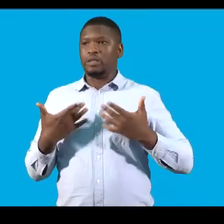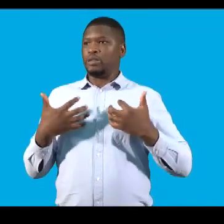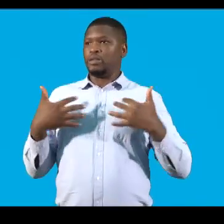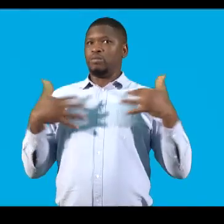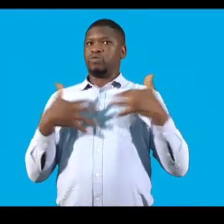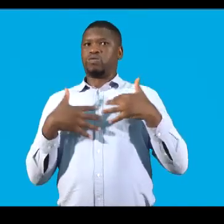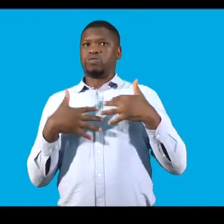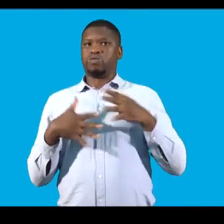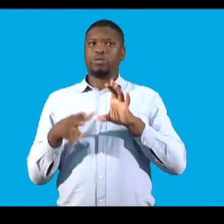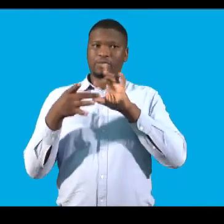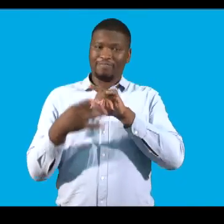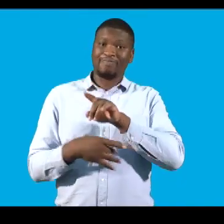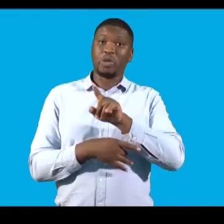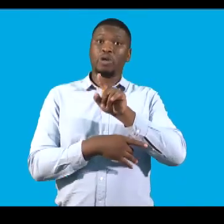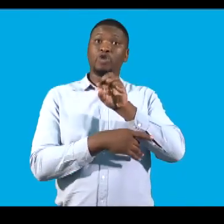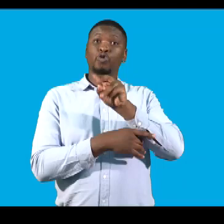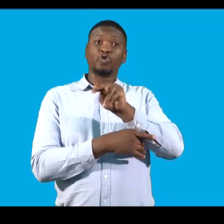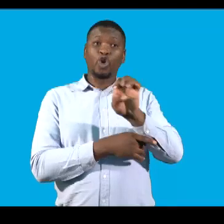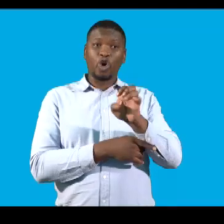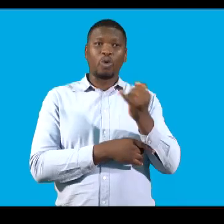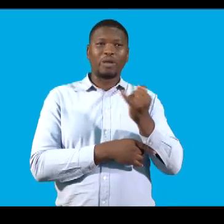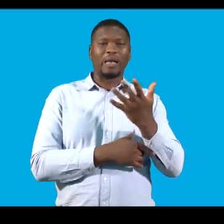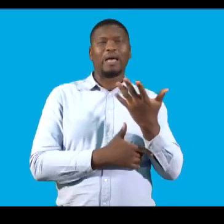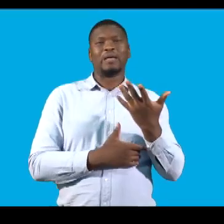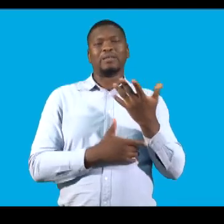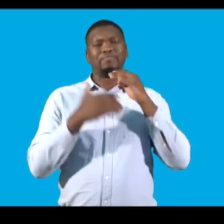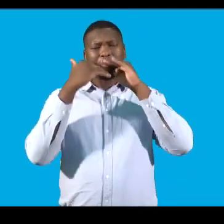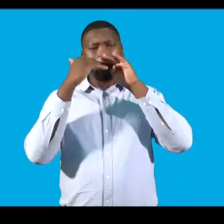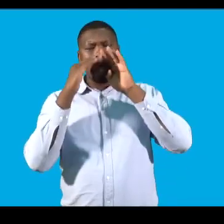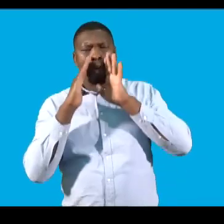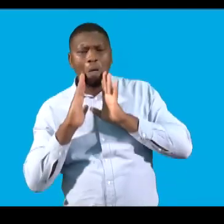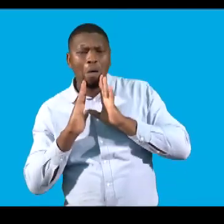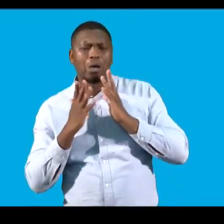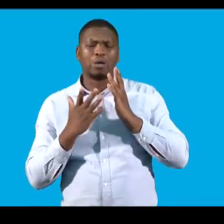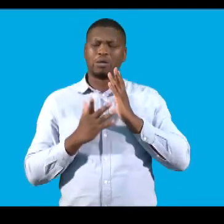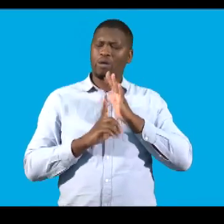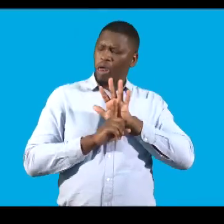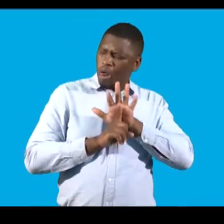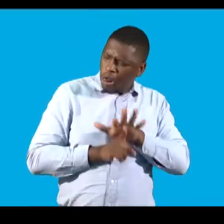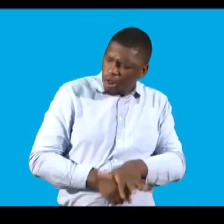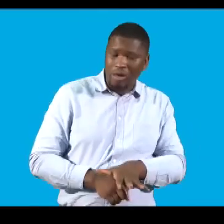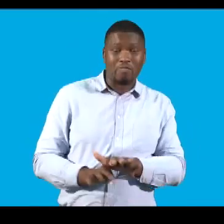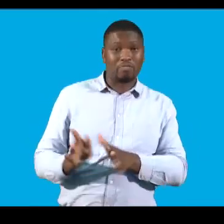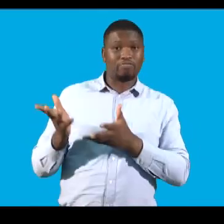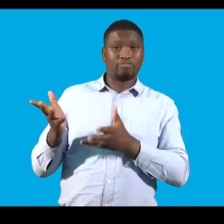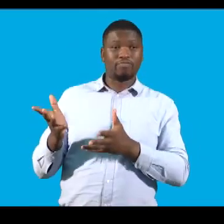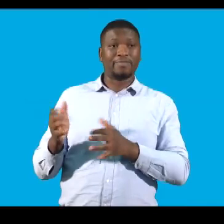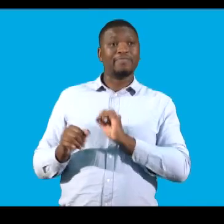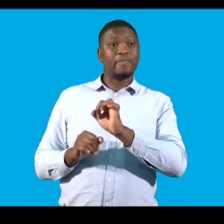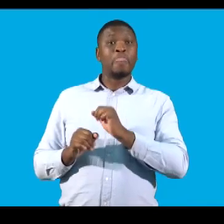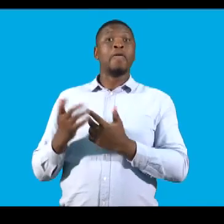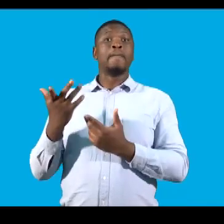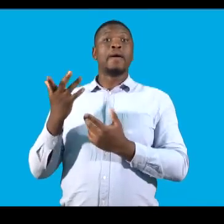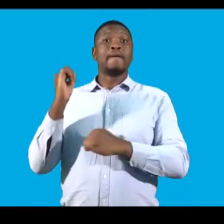restless, and extremely frightened. The tone is quite somber, which means sad and depressed and solemn.